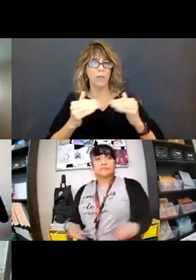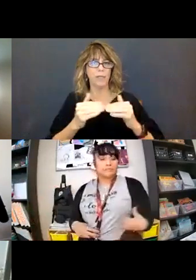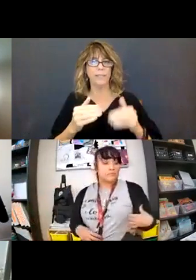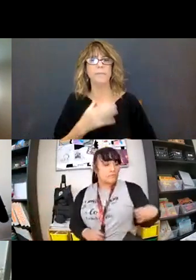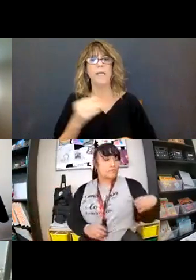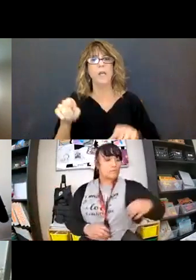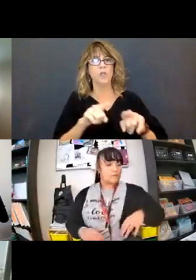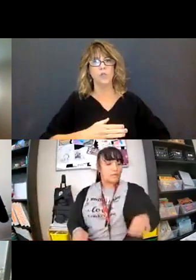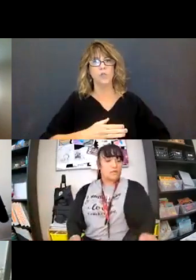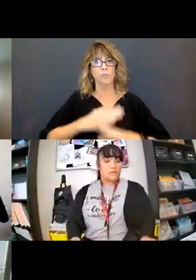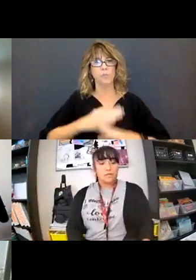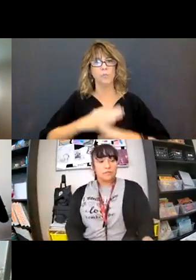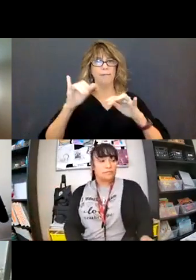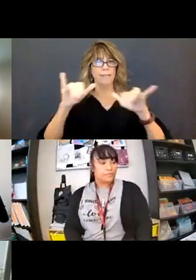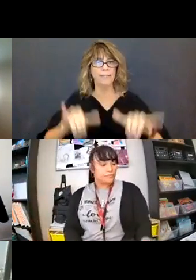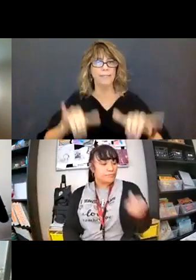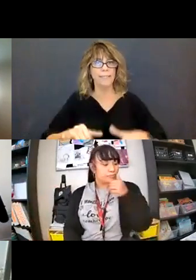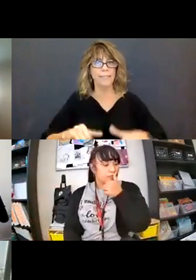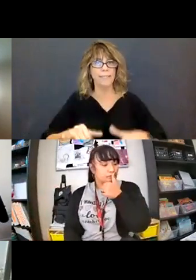advocacy system for Arizona.